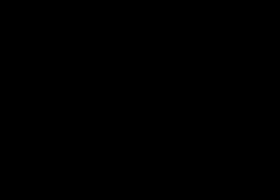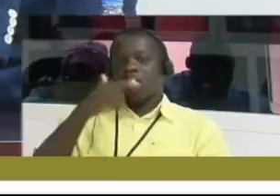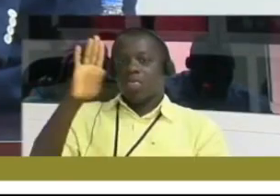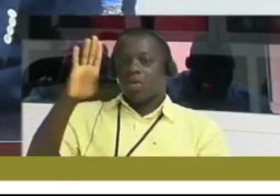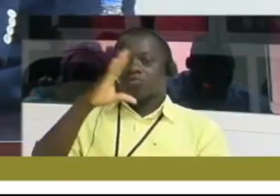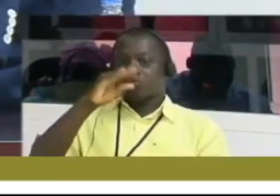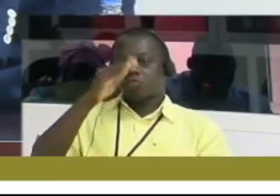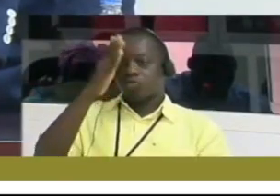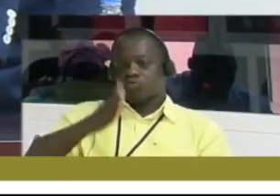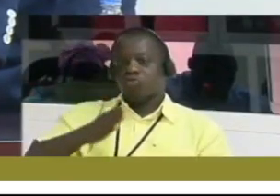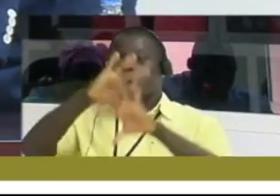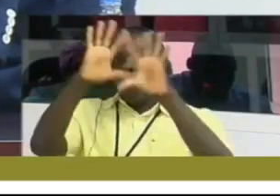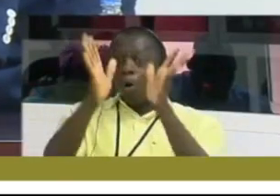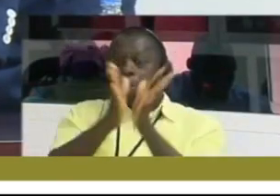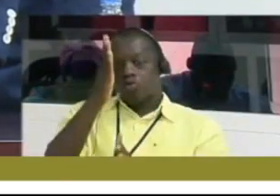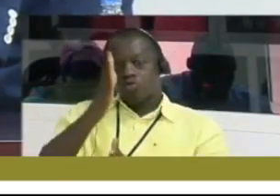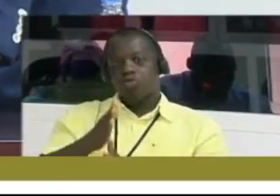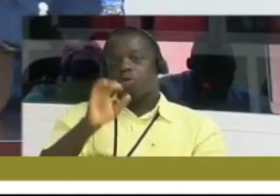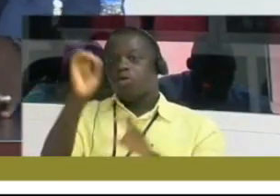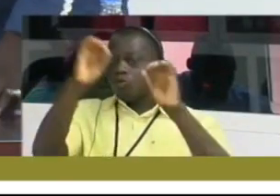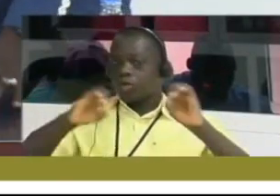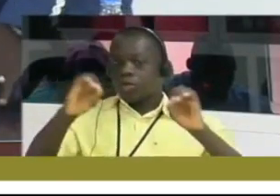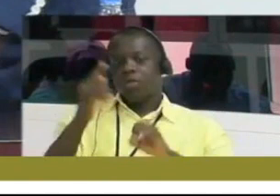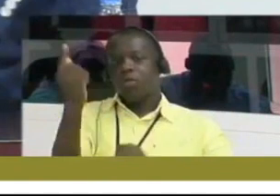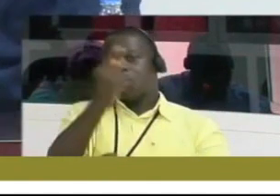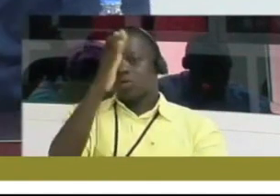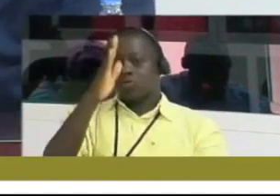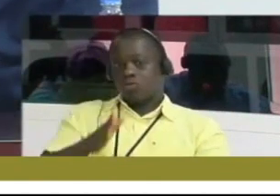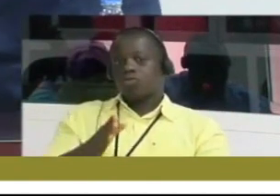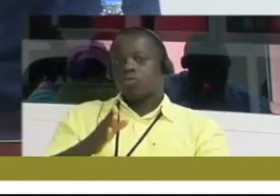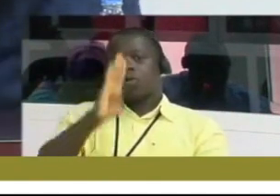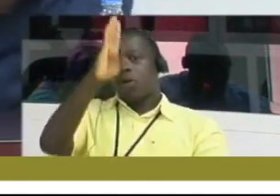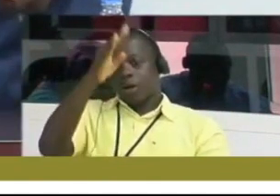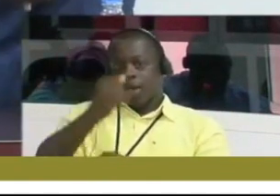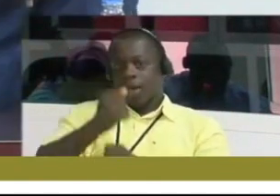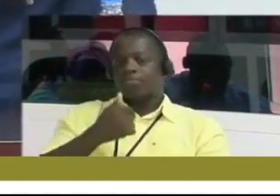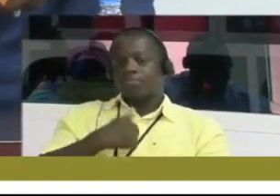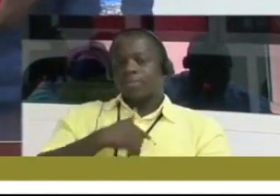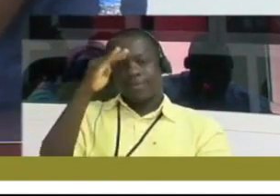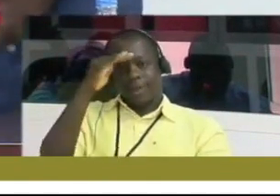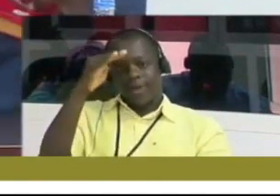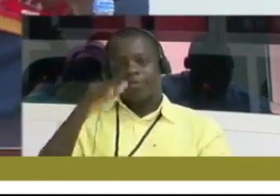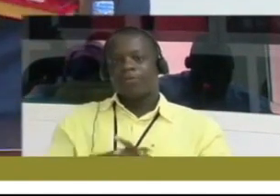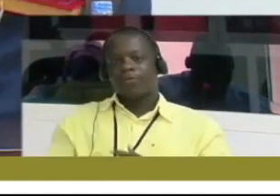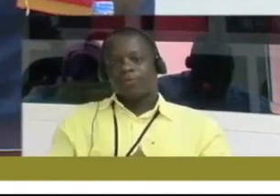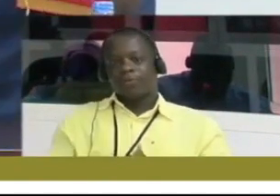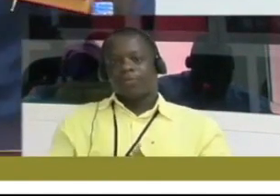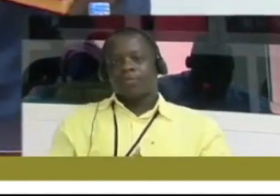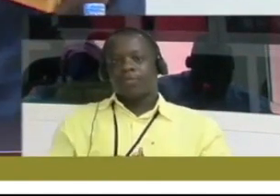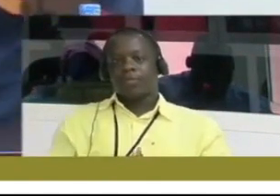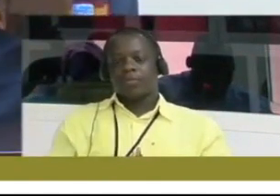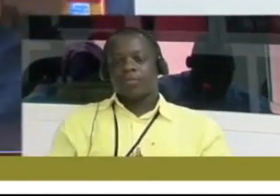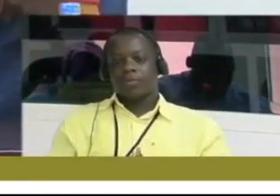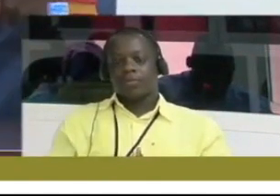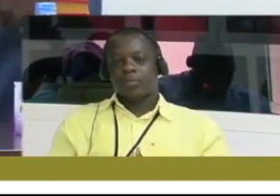Listen to that exchange the lead counsel had with the former vice president of the Gambia, Aissatou Ndiaye Seydi, about this case.